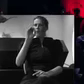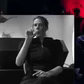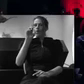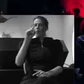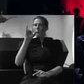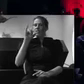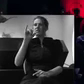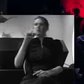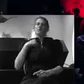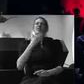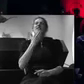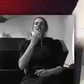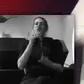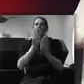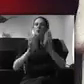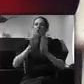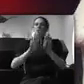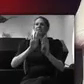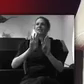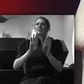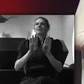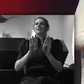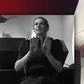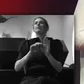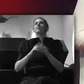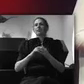so glycoscience is the science of sugars.